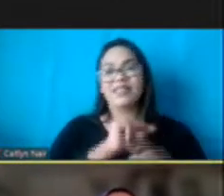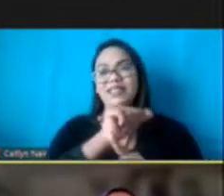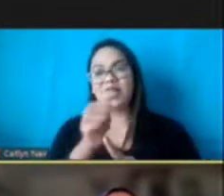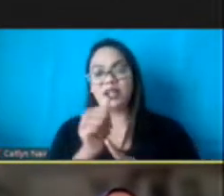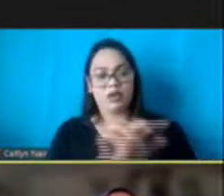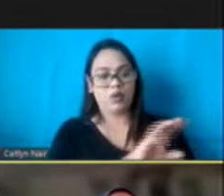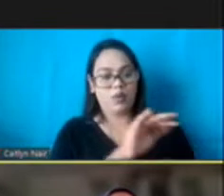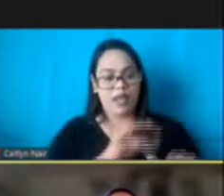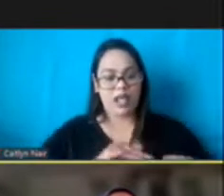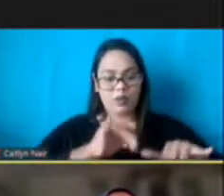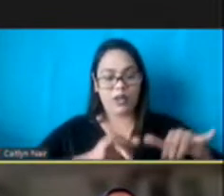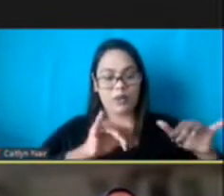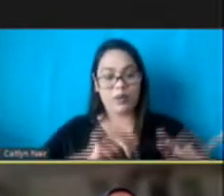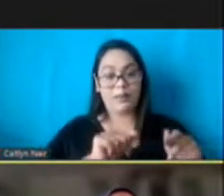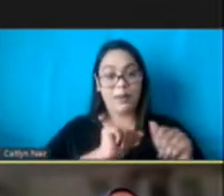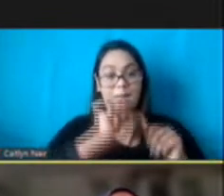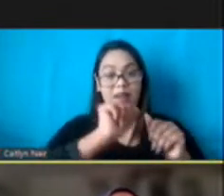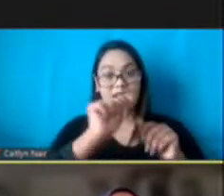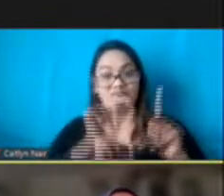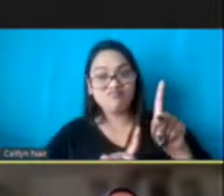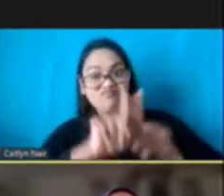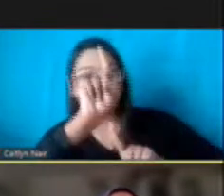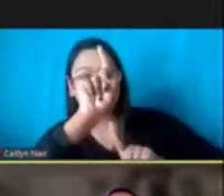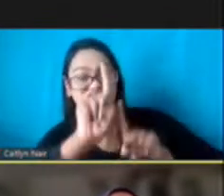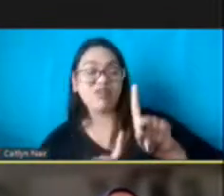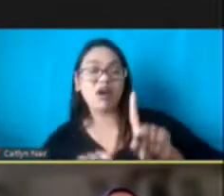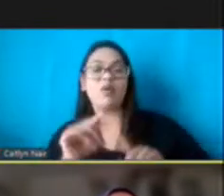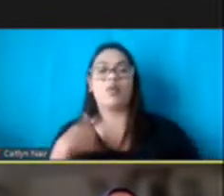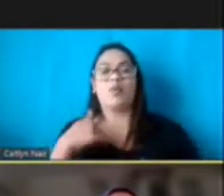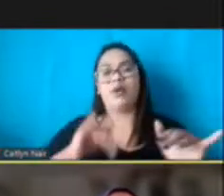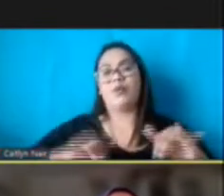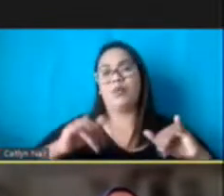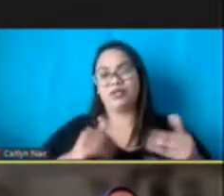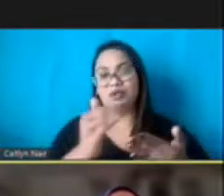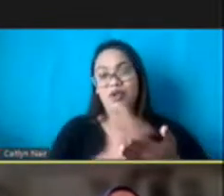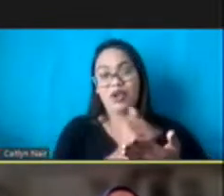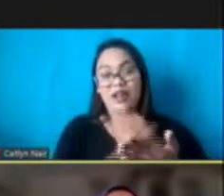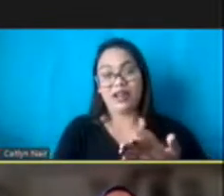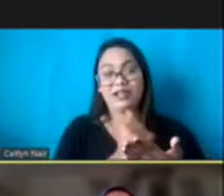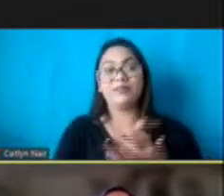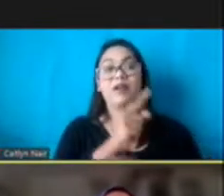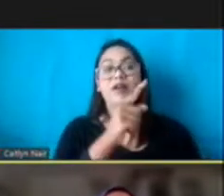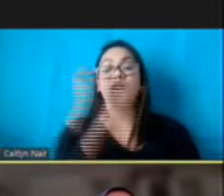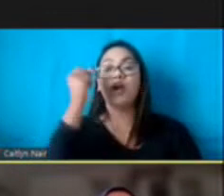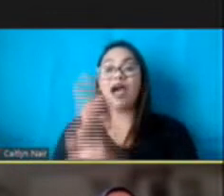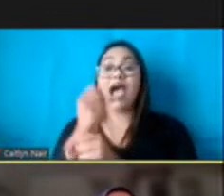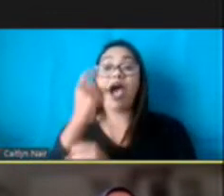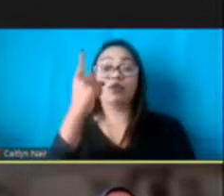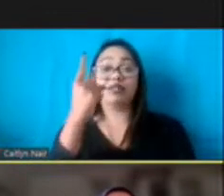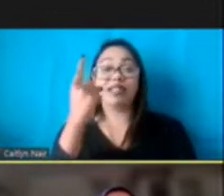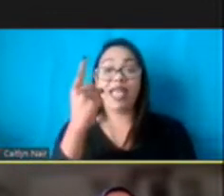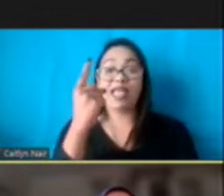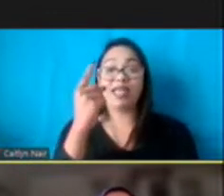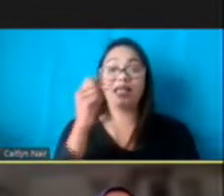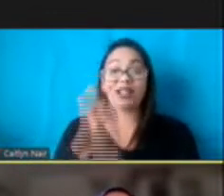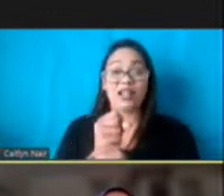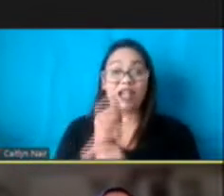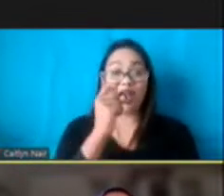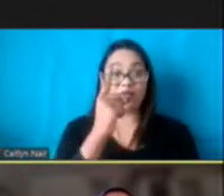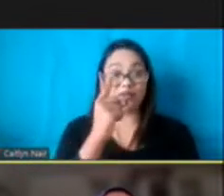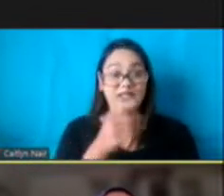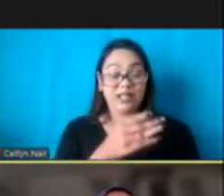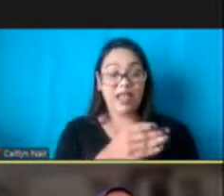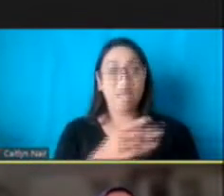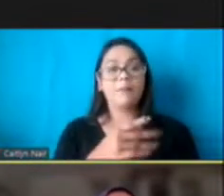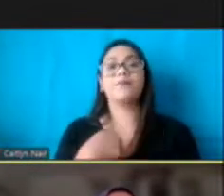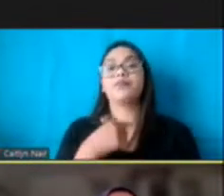data to really make pronouncements around severity and mortality. Just some data from Gauteng, as Dr. Dhlomo has shown you, there